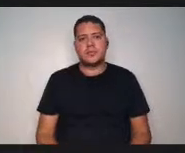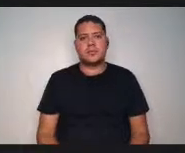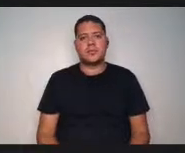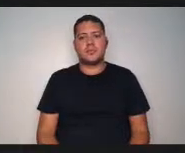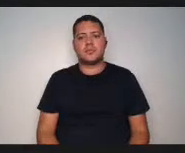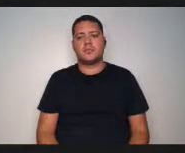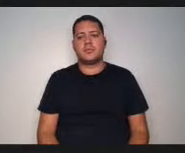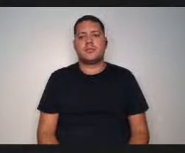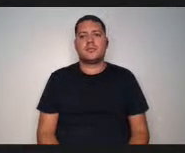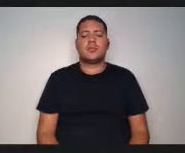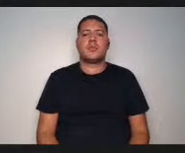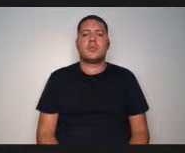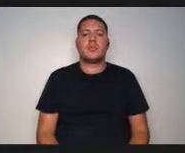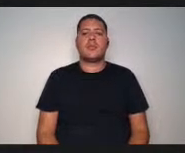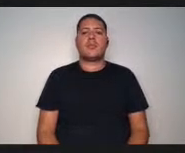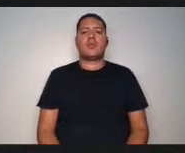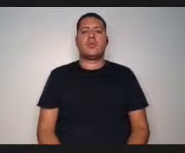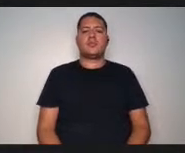someone was to get COVID.